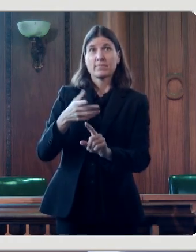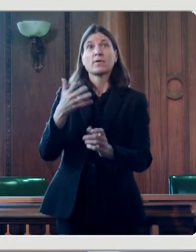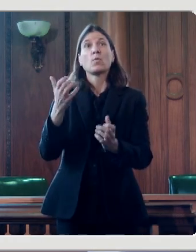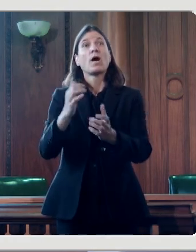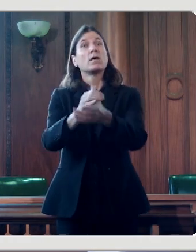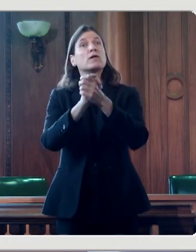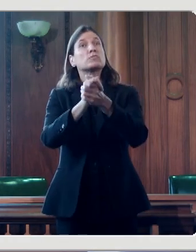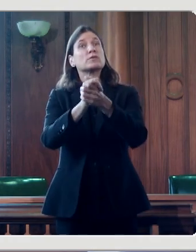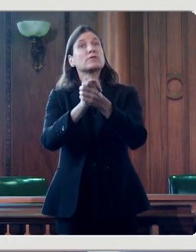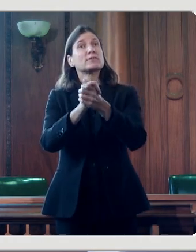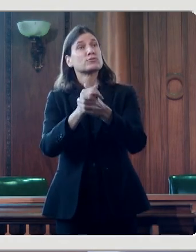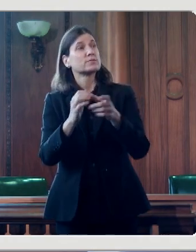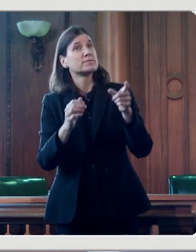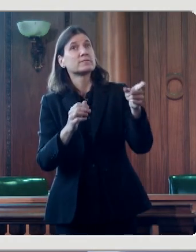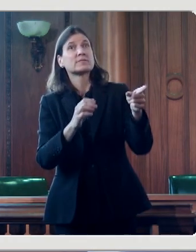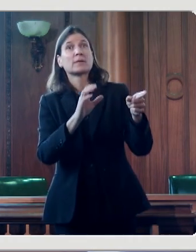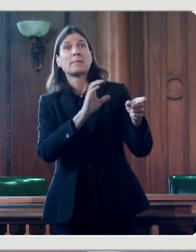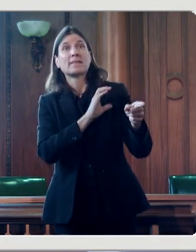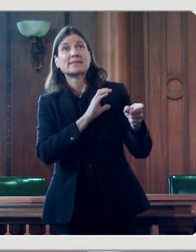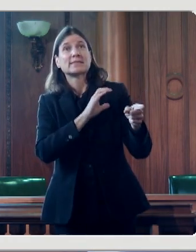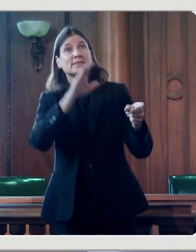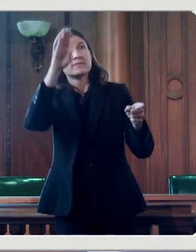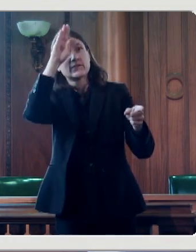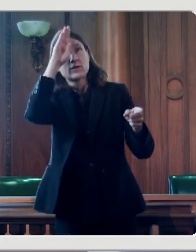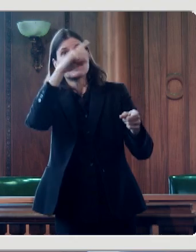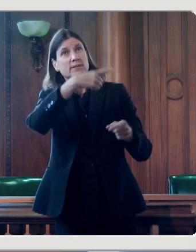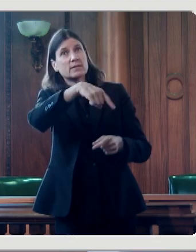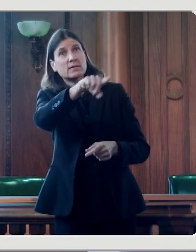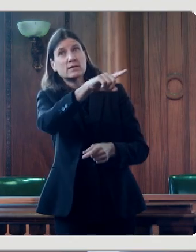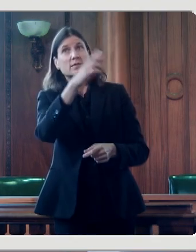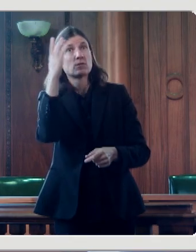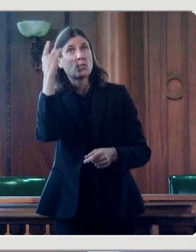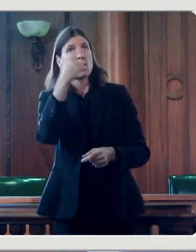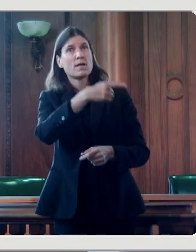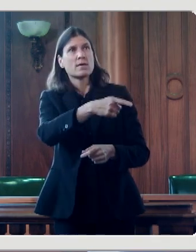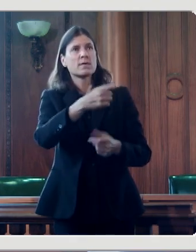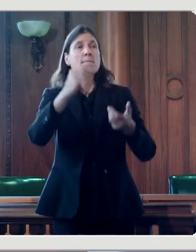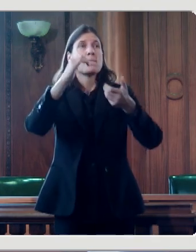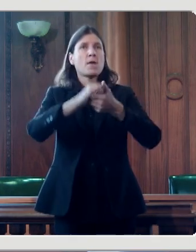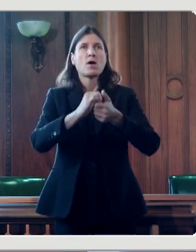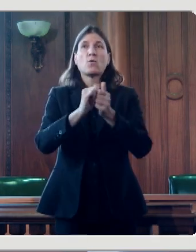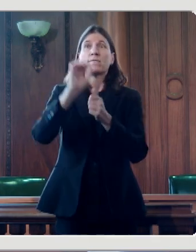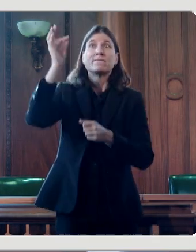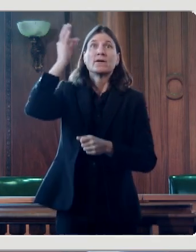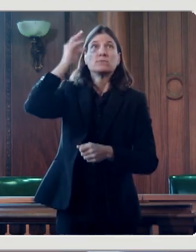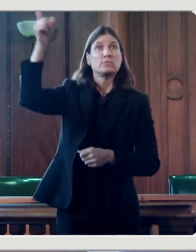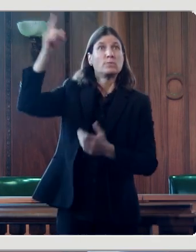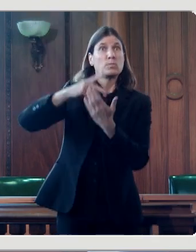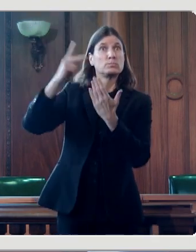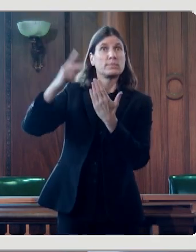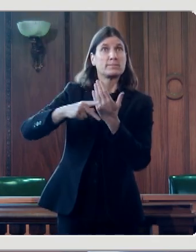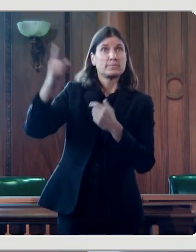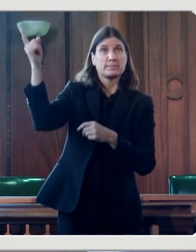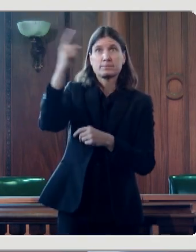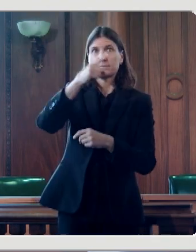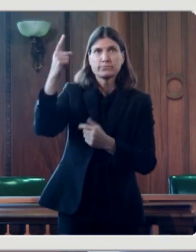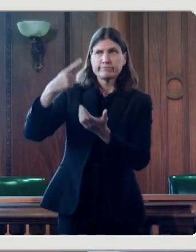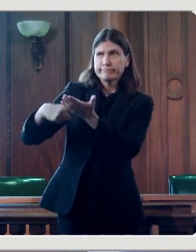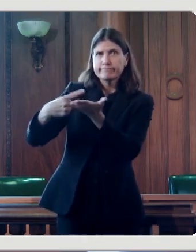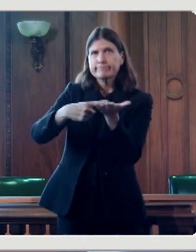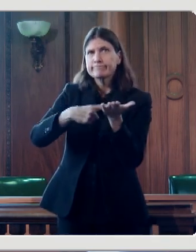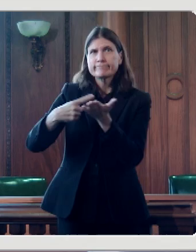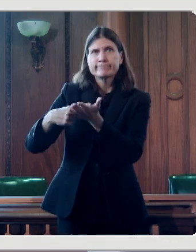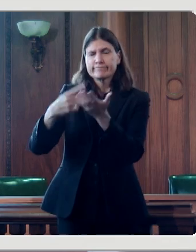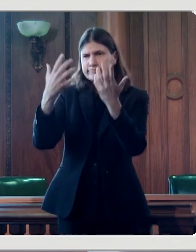with our federal and state partners on the quick actions in making an arrest and a